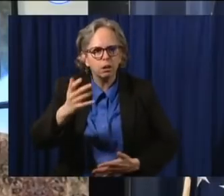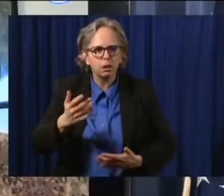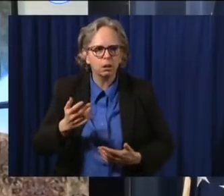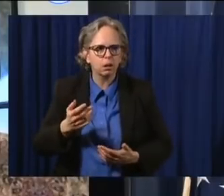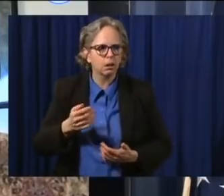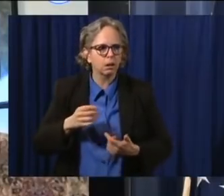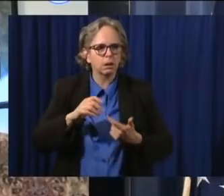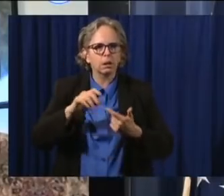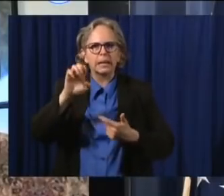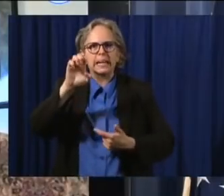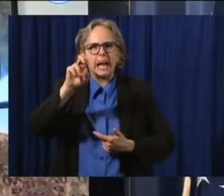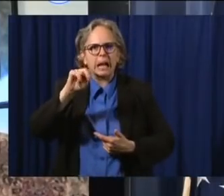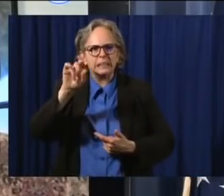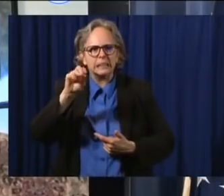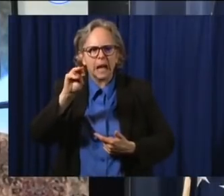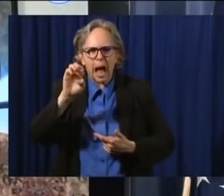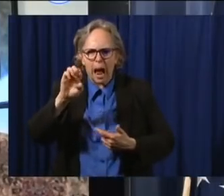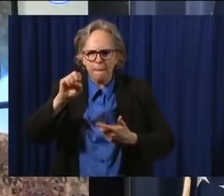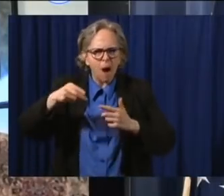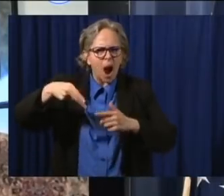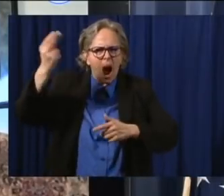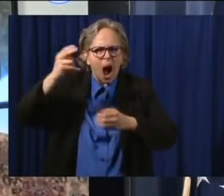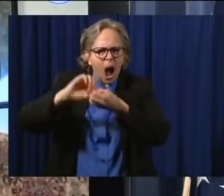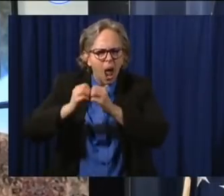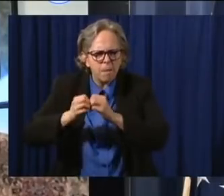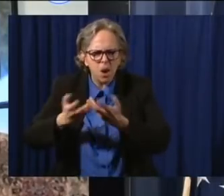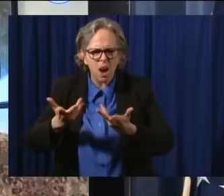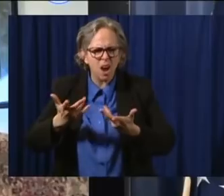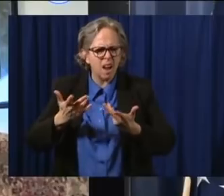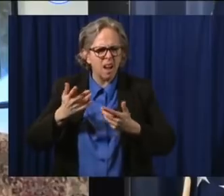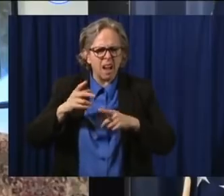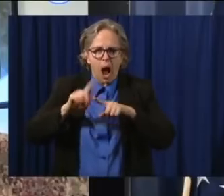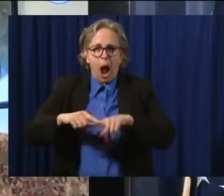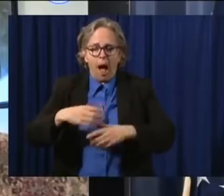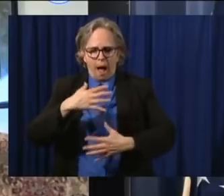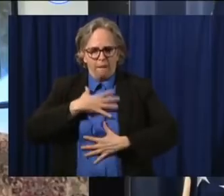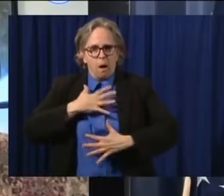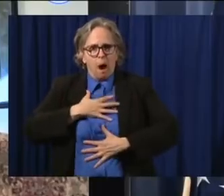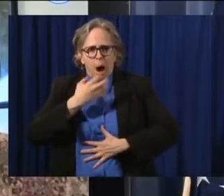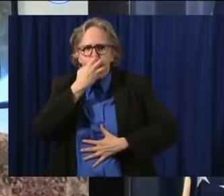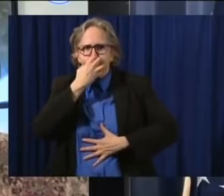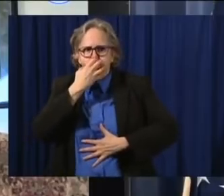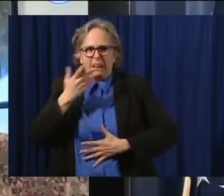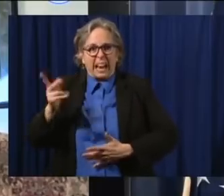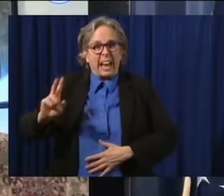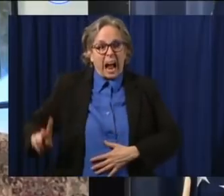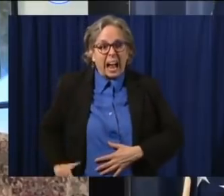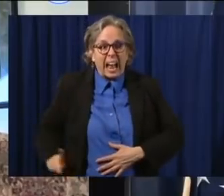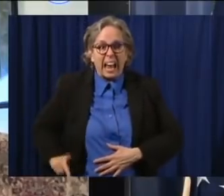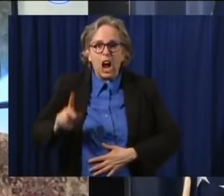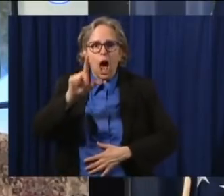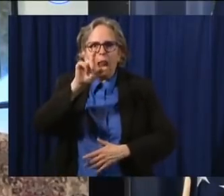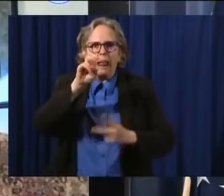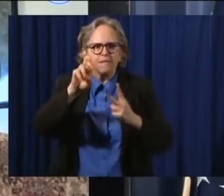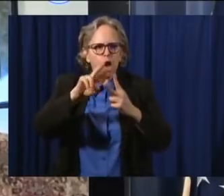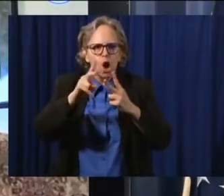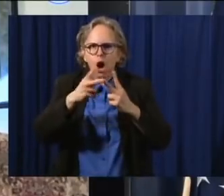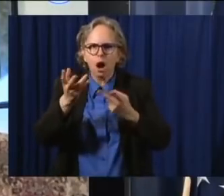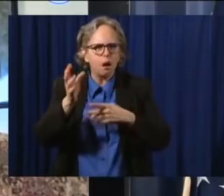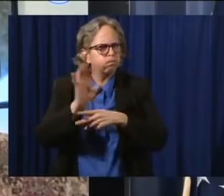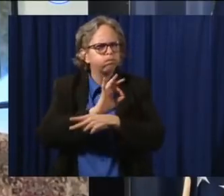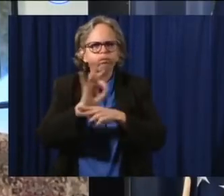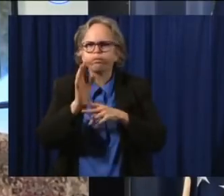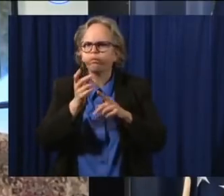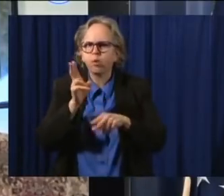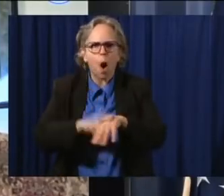on the ventilator. Liver and kidney functions were abnormal. And a lot of his markers that show that he was in something